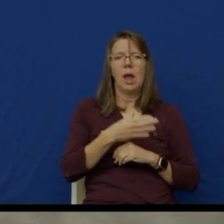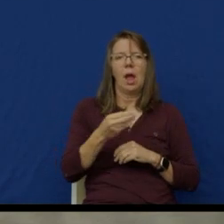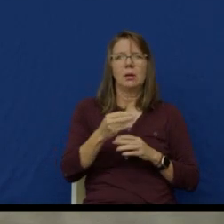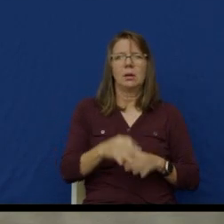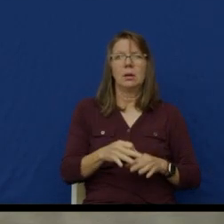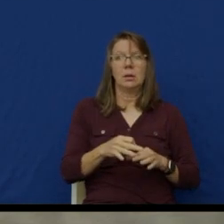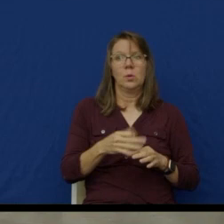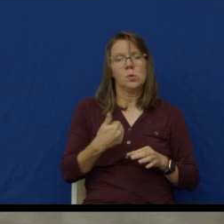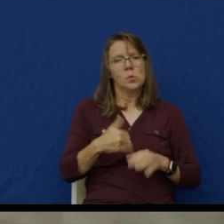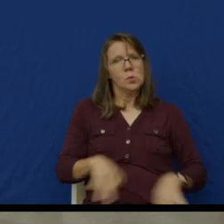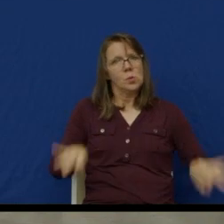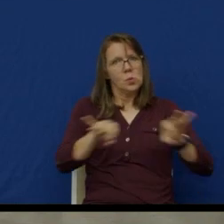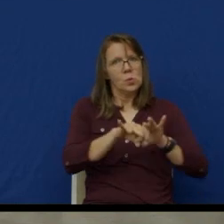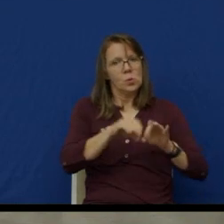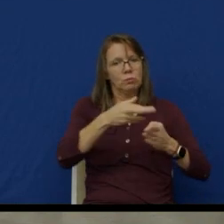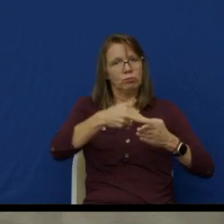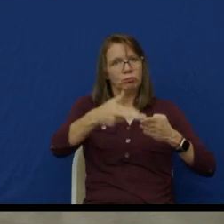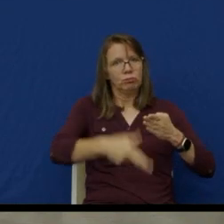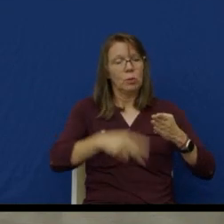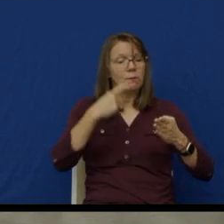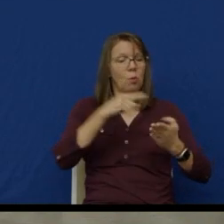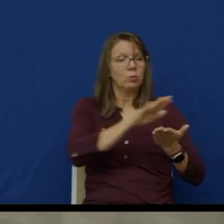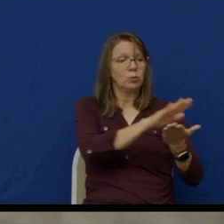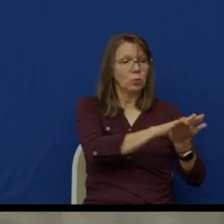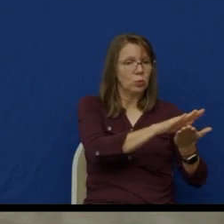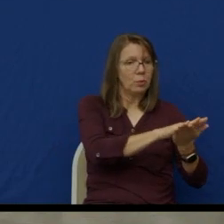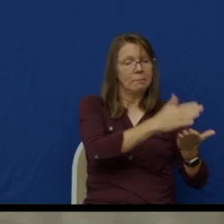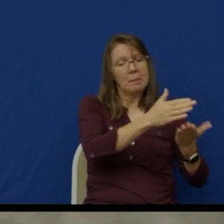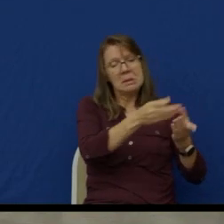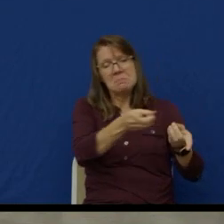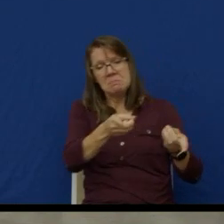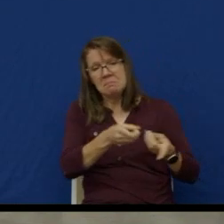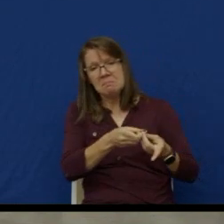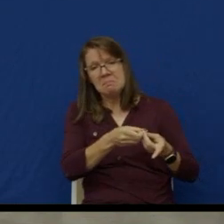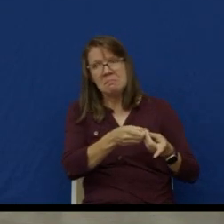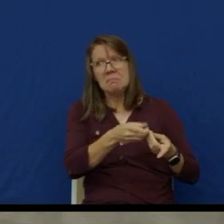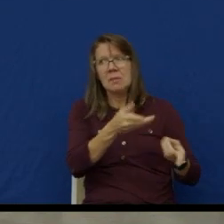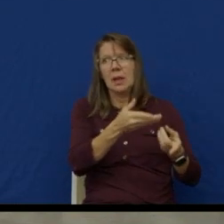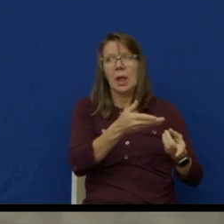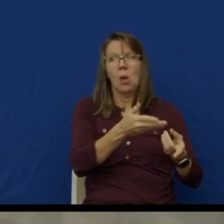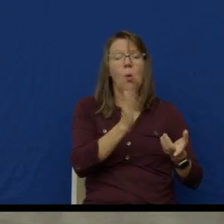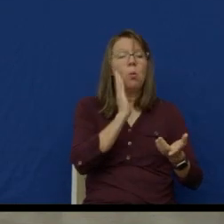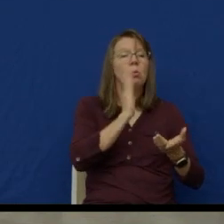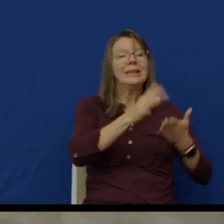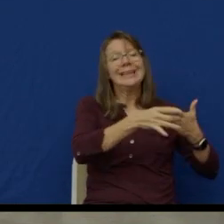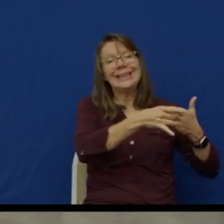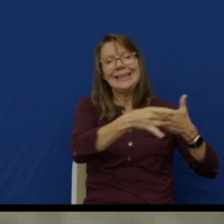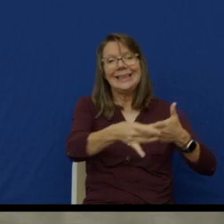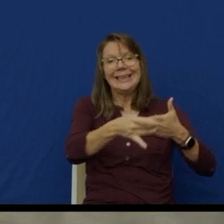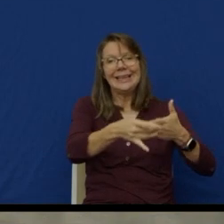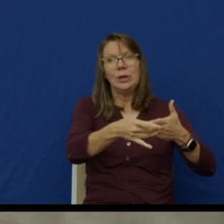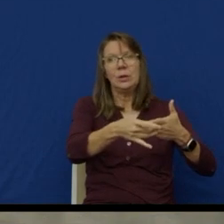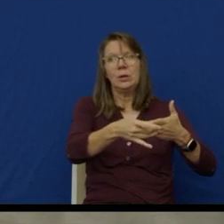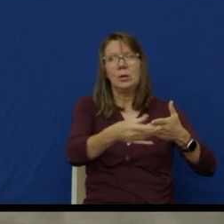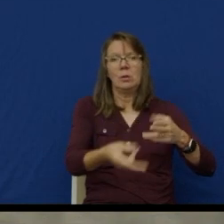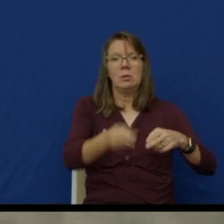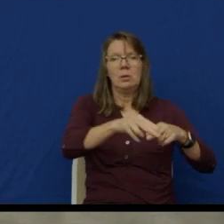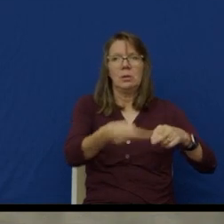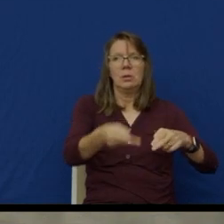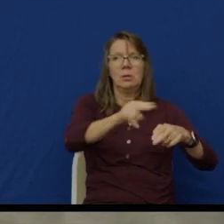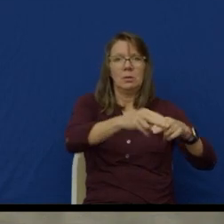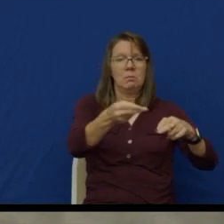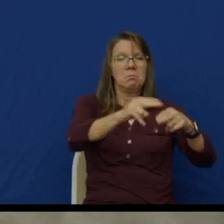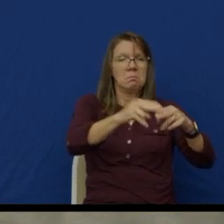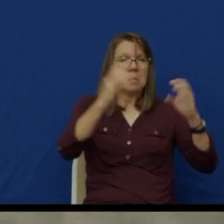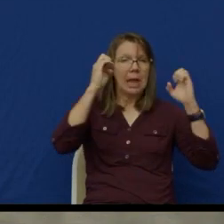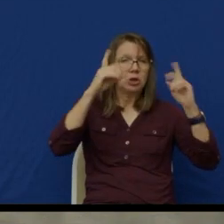significant contribution to a school or district that leads or will likely lead to increased or improved